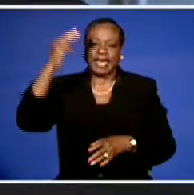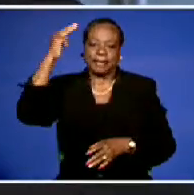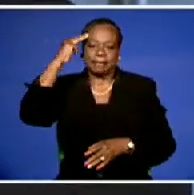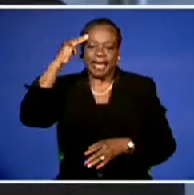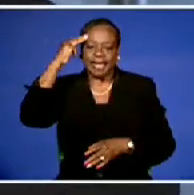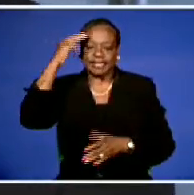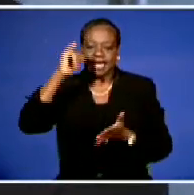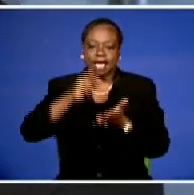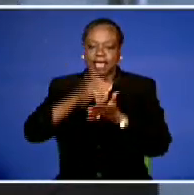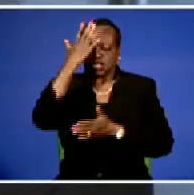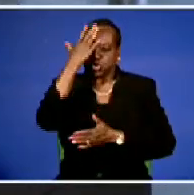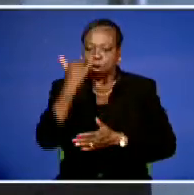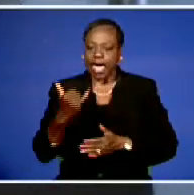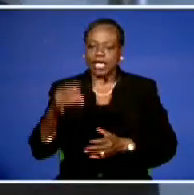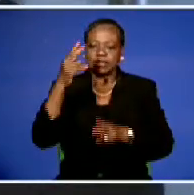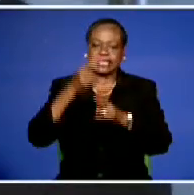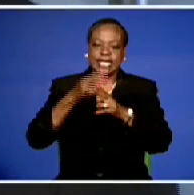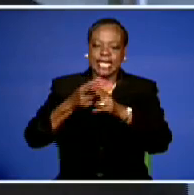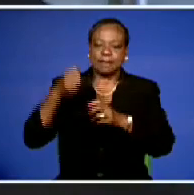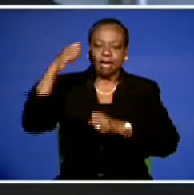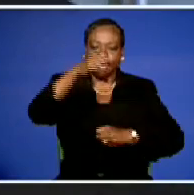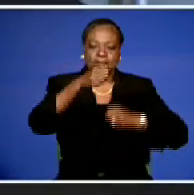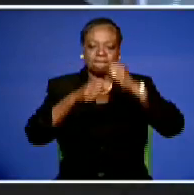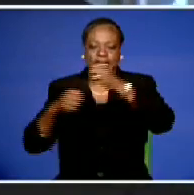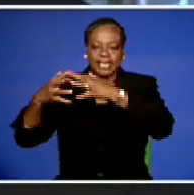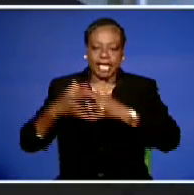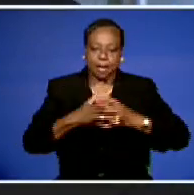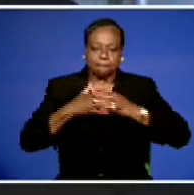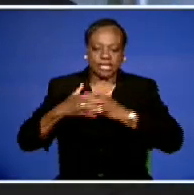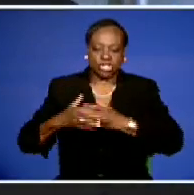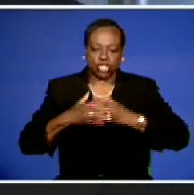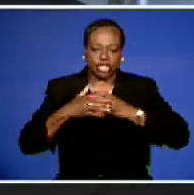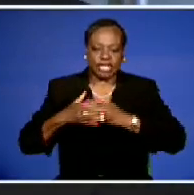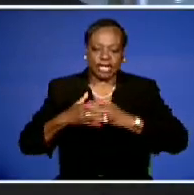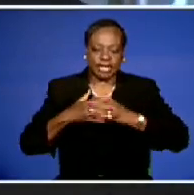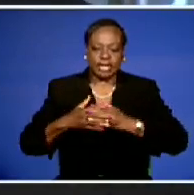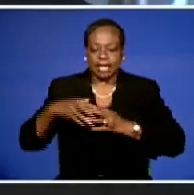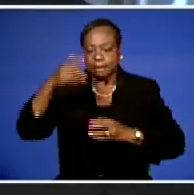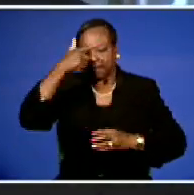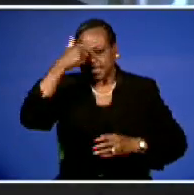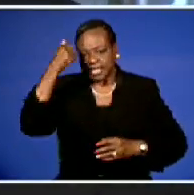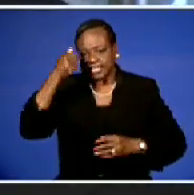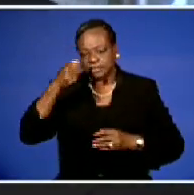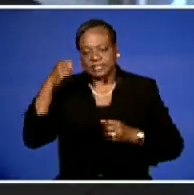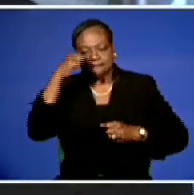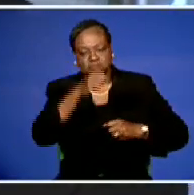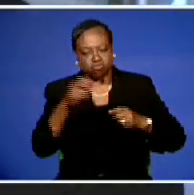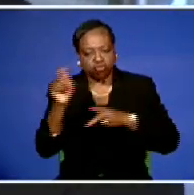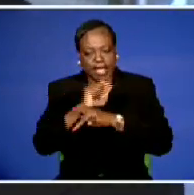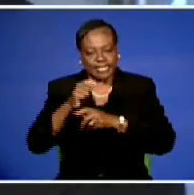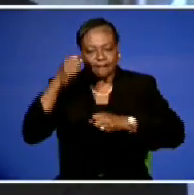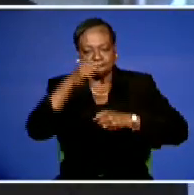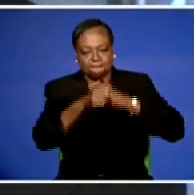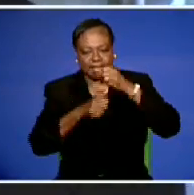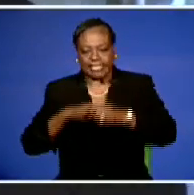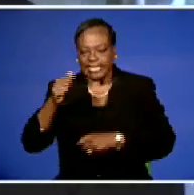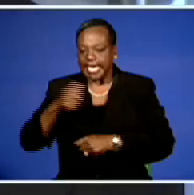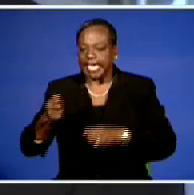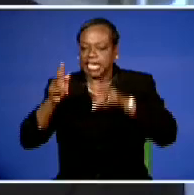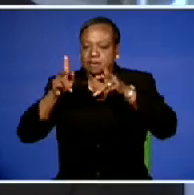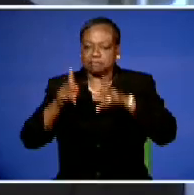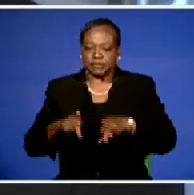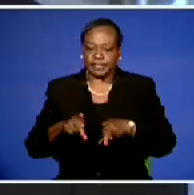the fight machine. Because he only train and fight. Any person